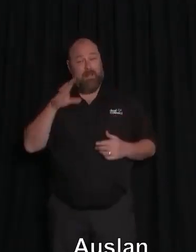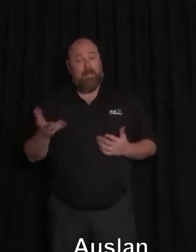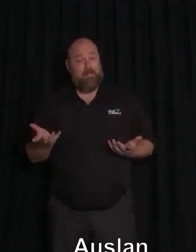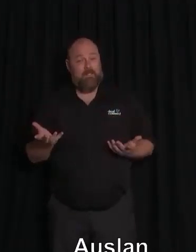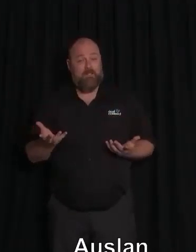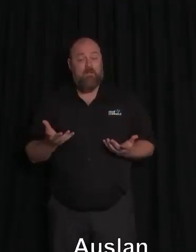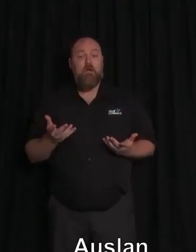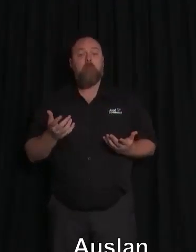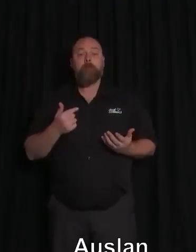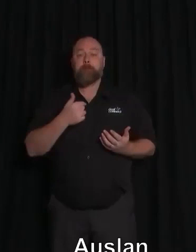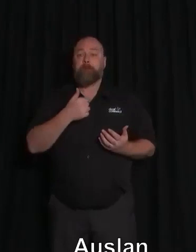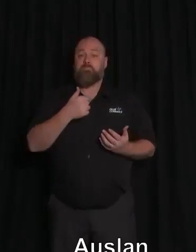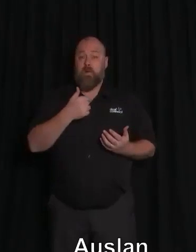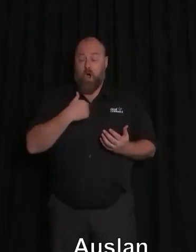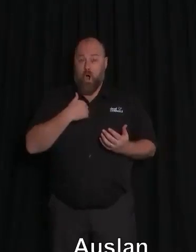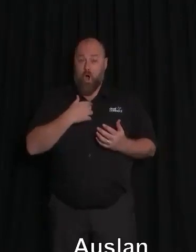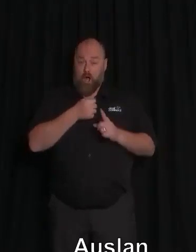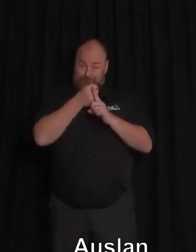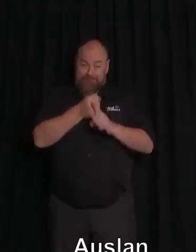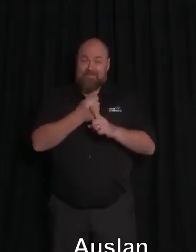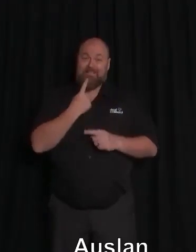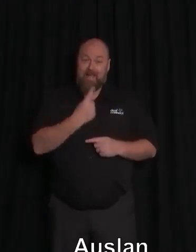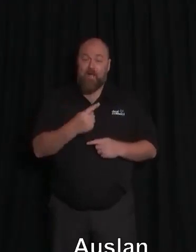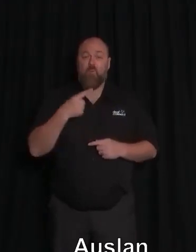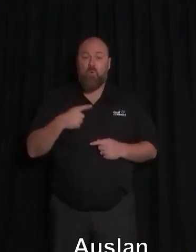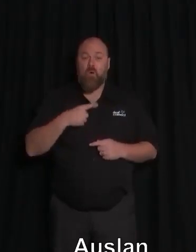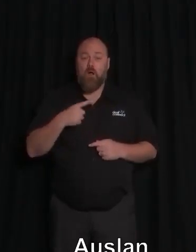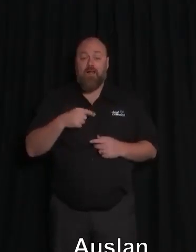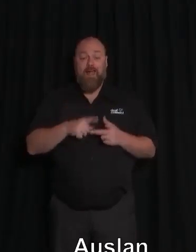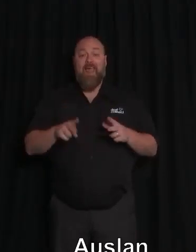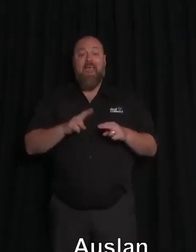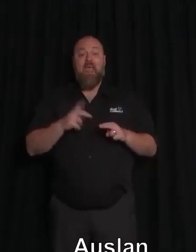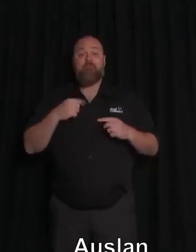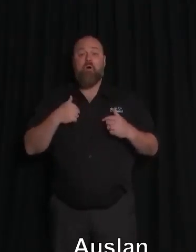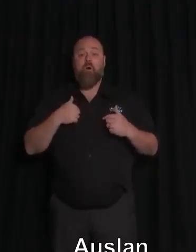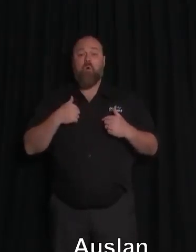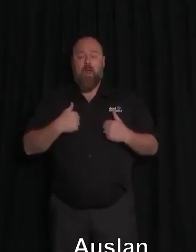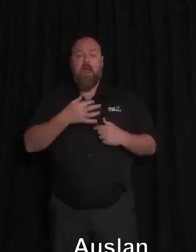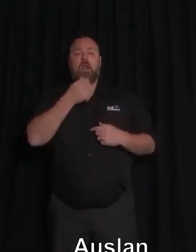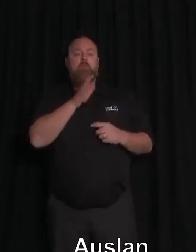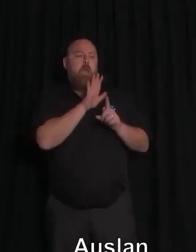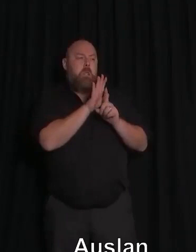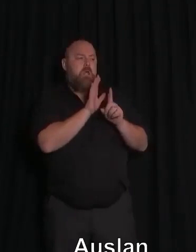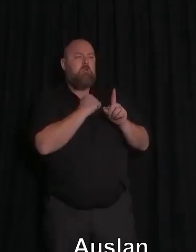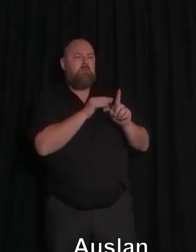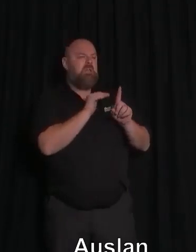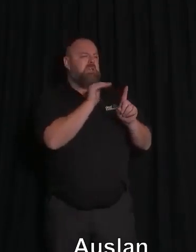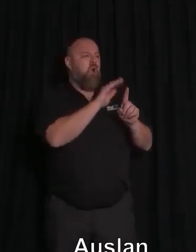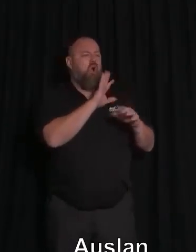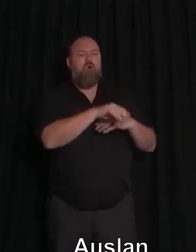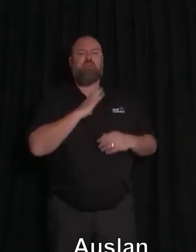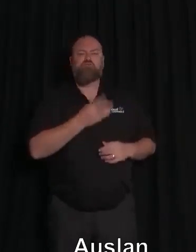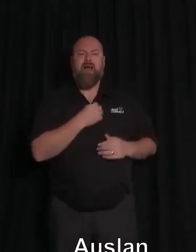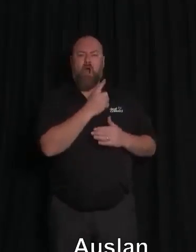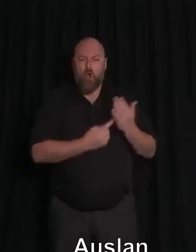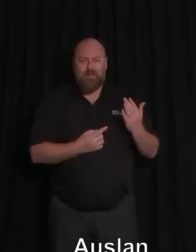I'm stressing this to this extent because if we keep pushing back only on the trans front, we're missing out, and